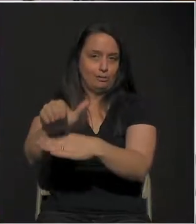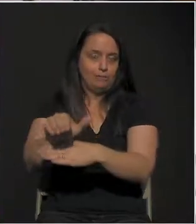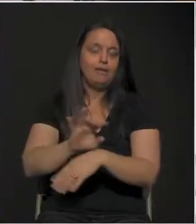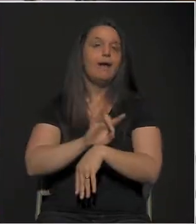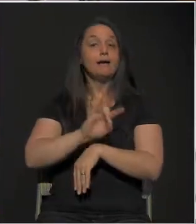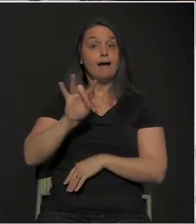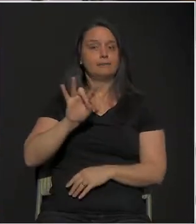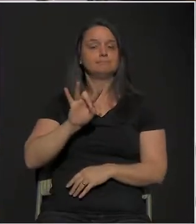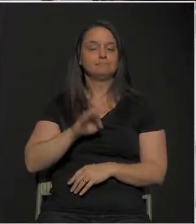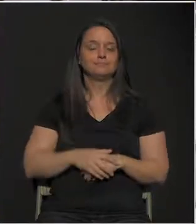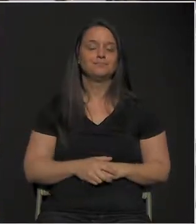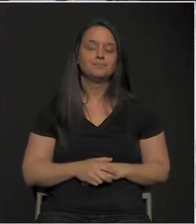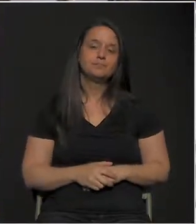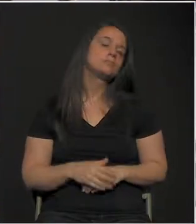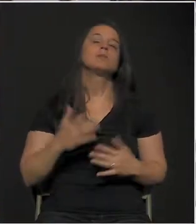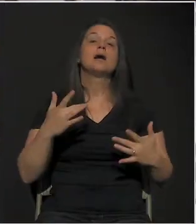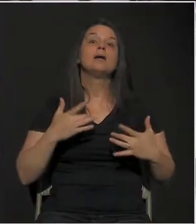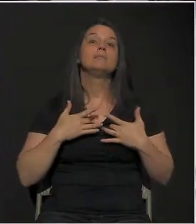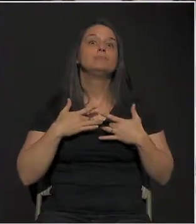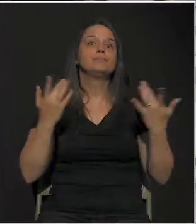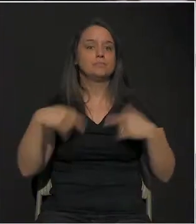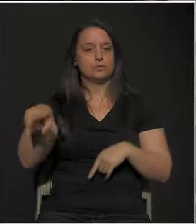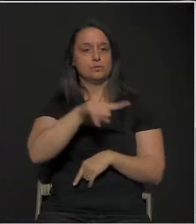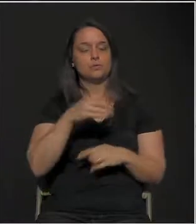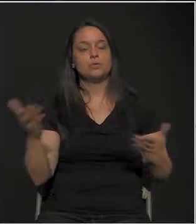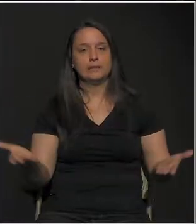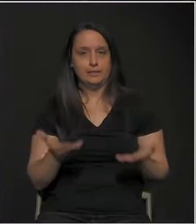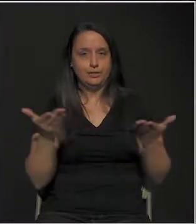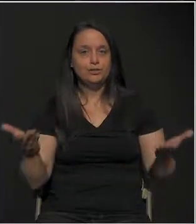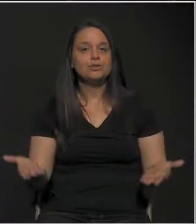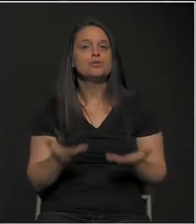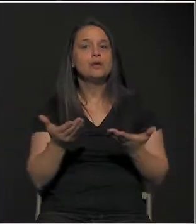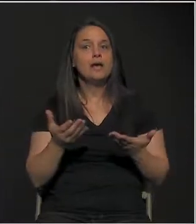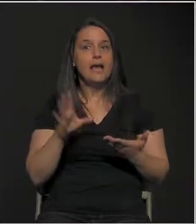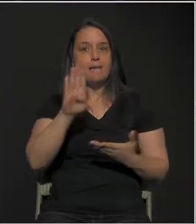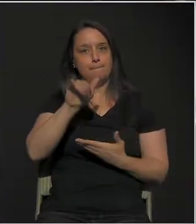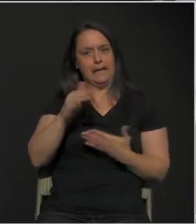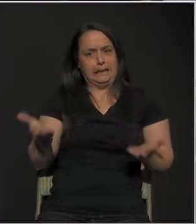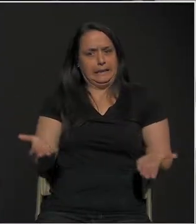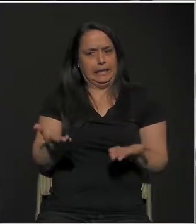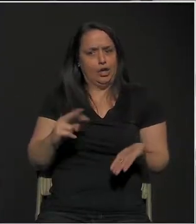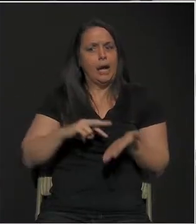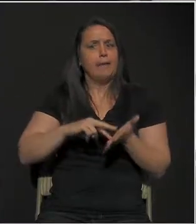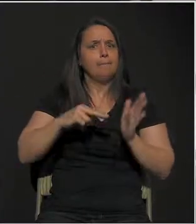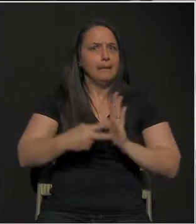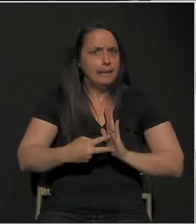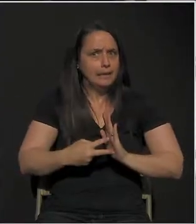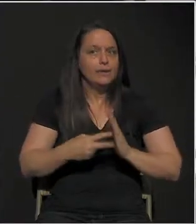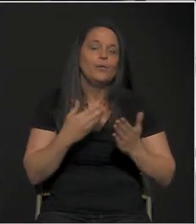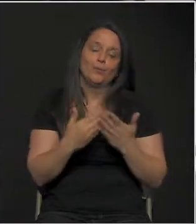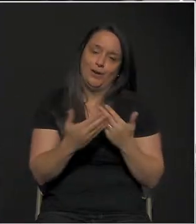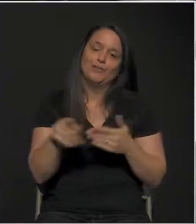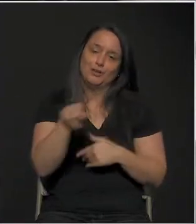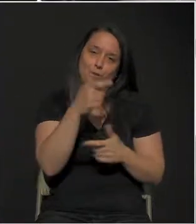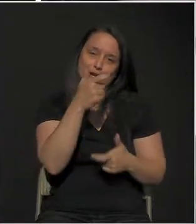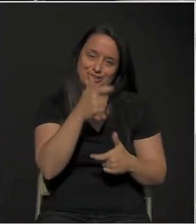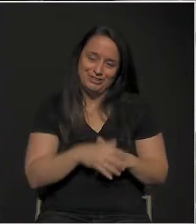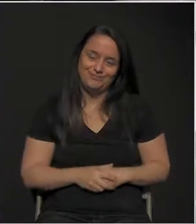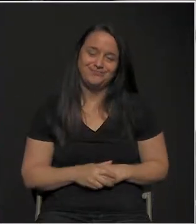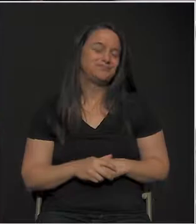8 p.m. I'm so glad that you're here, and by here, I mean wherever you're watching this.